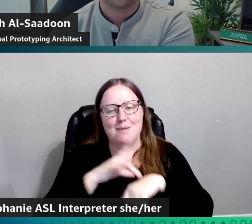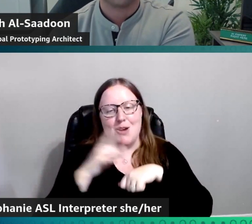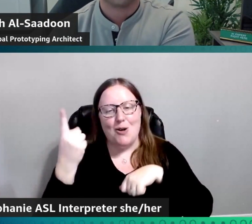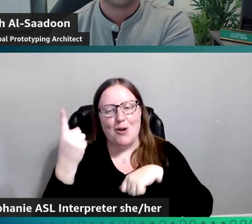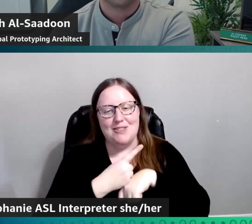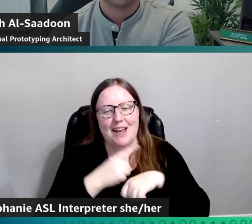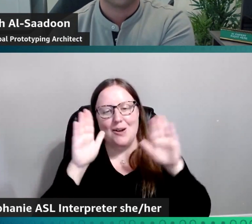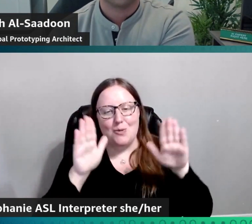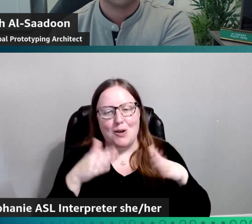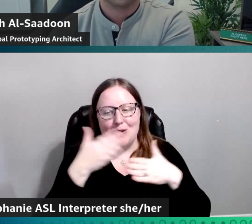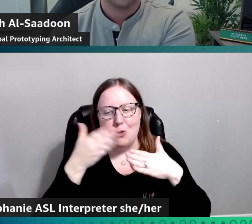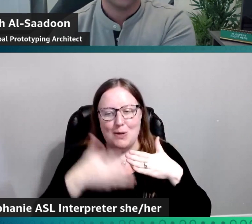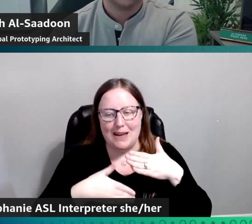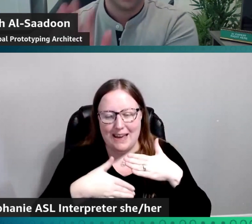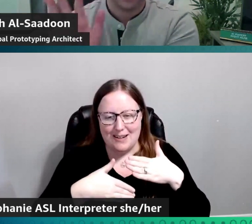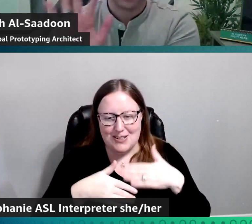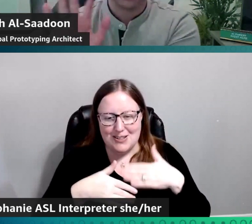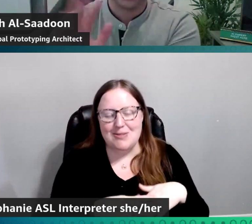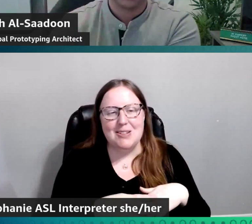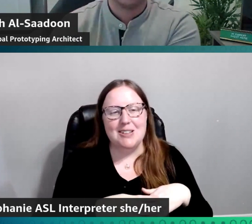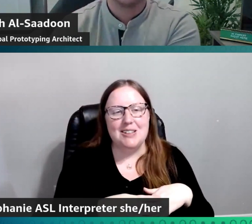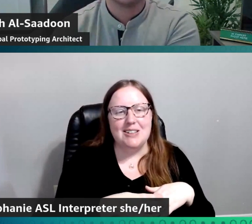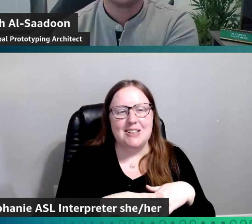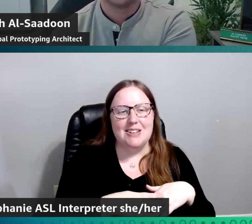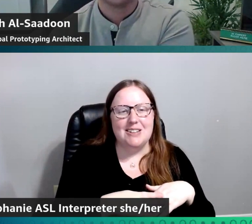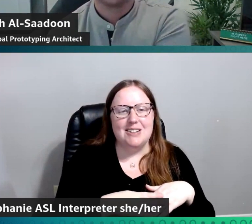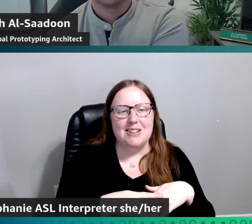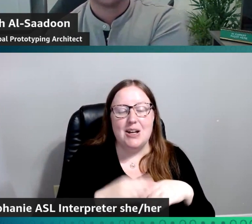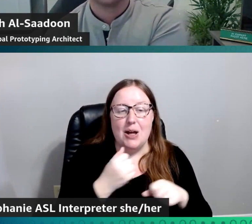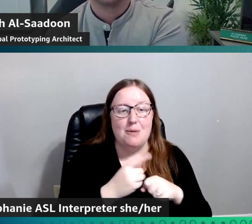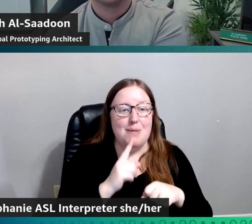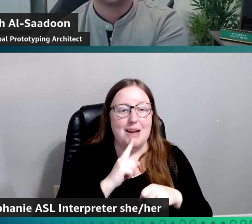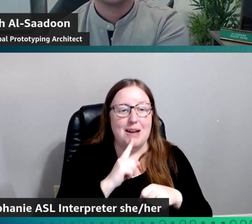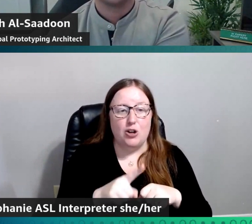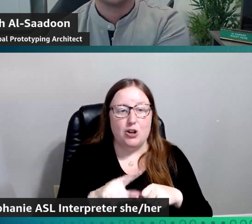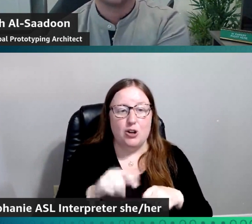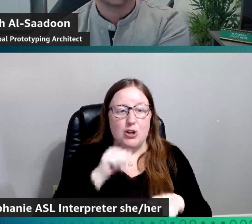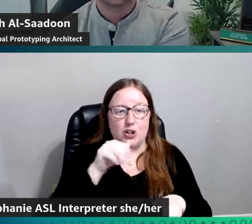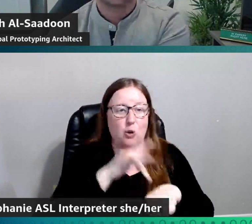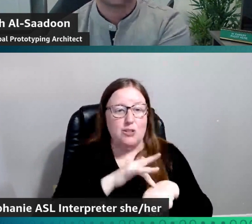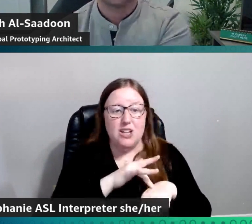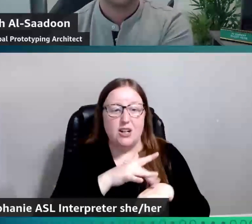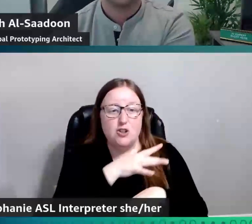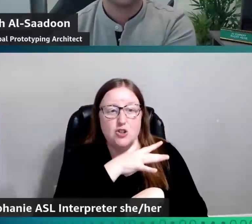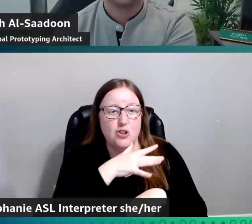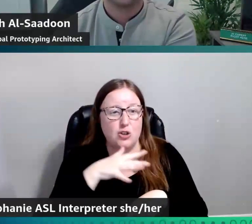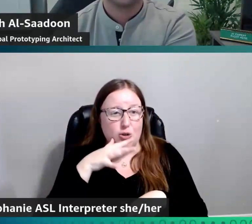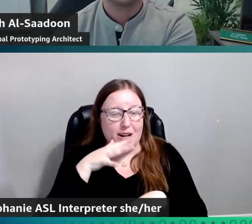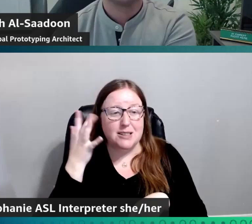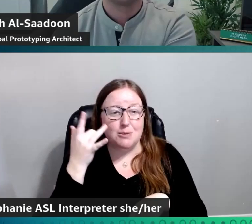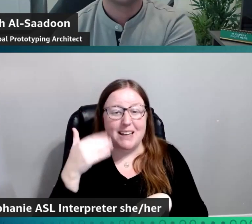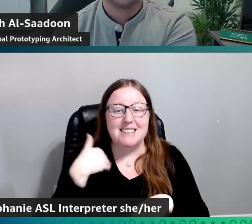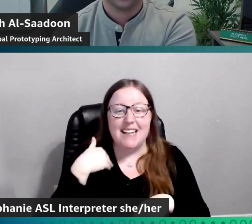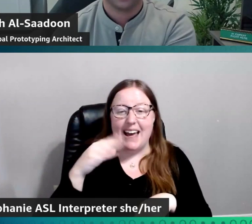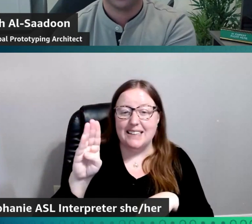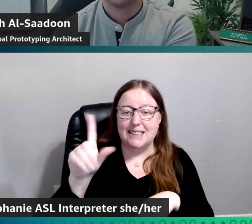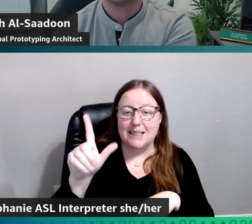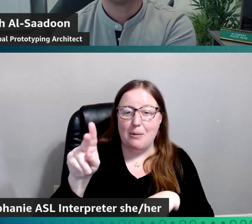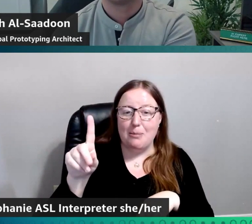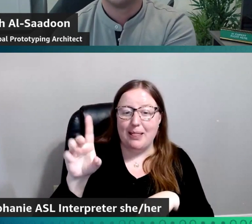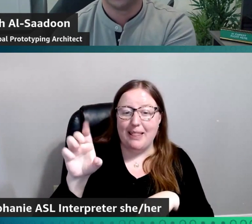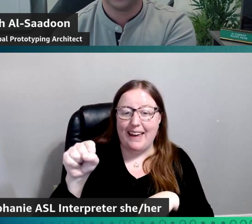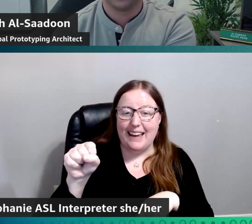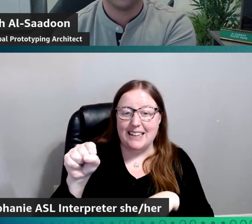wonderful weekend. Just be sure to stay away from grass because it's full of blades. Anyway,